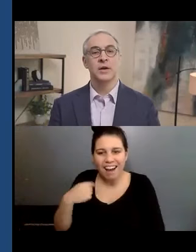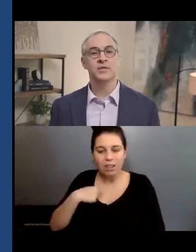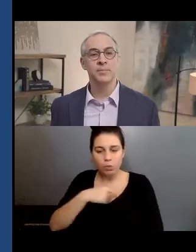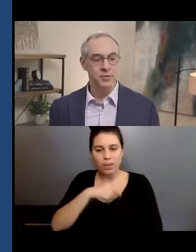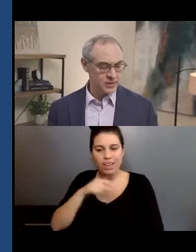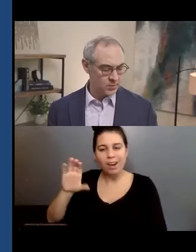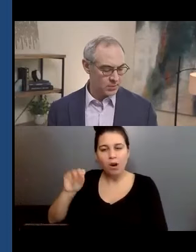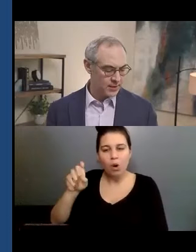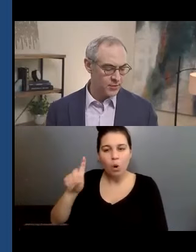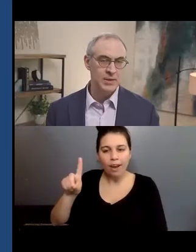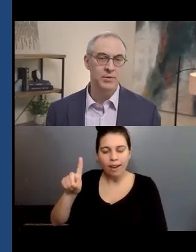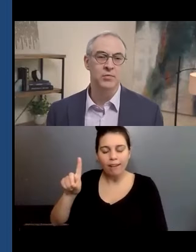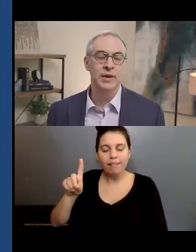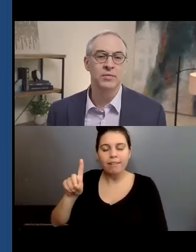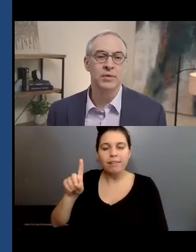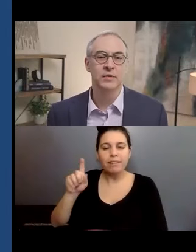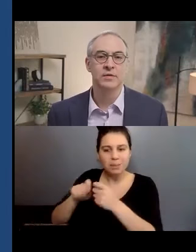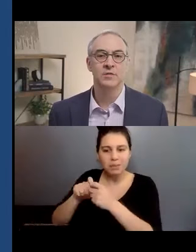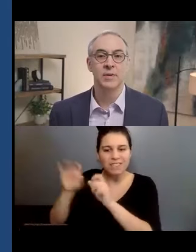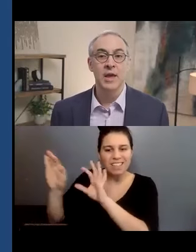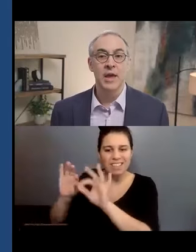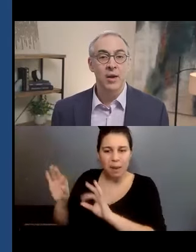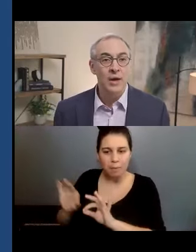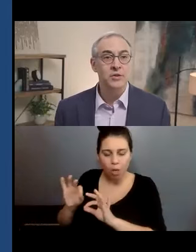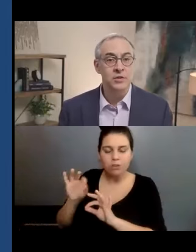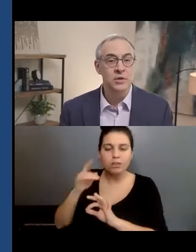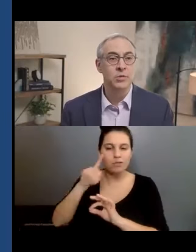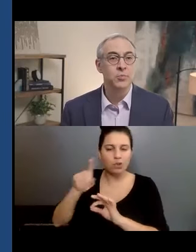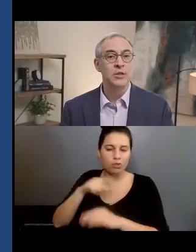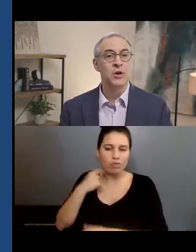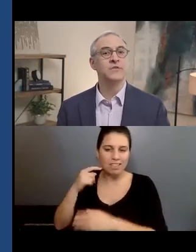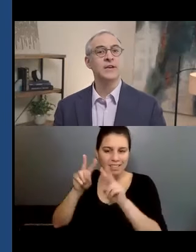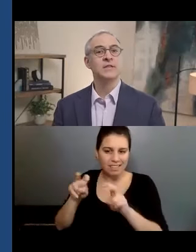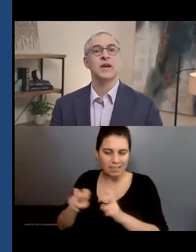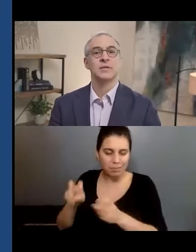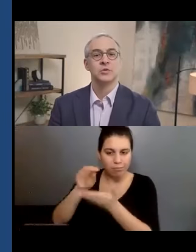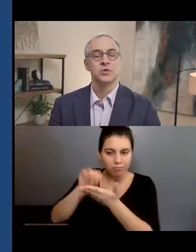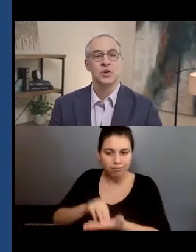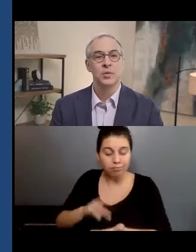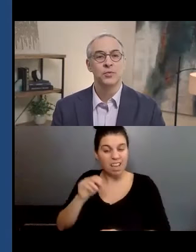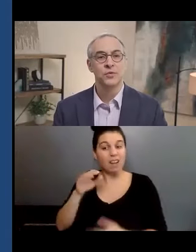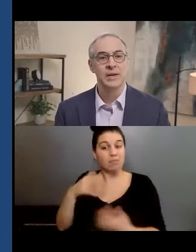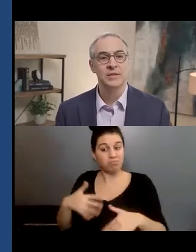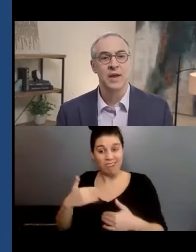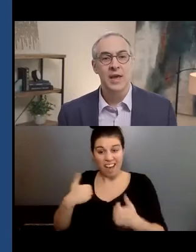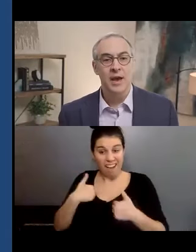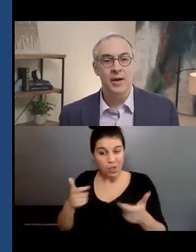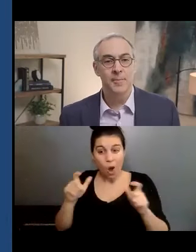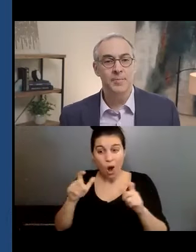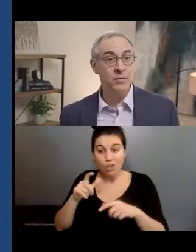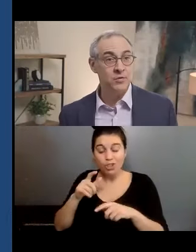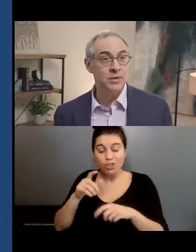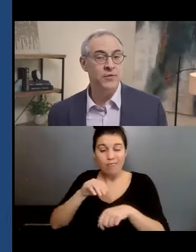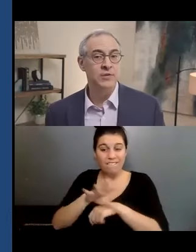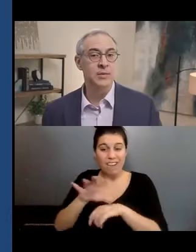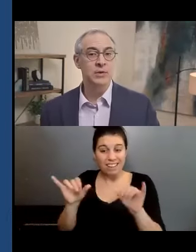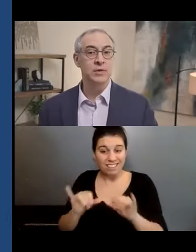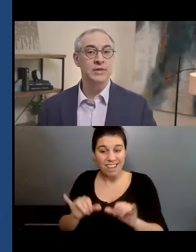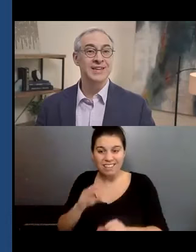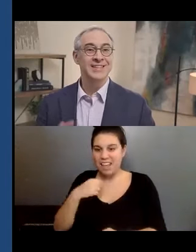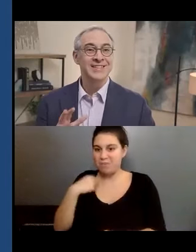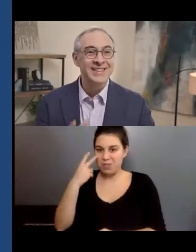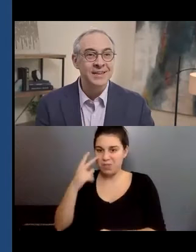coded samples that we gave of people writing a risk assessment, and we're actually, with a pretty large effect size, able to show improvements. And that was really the first